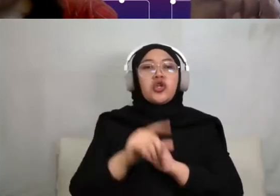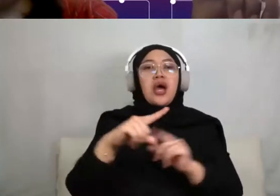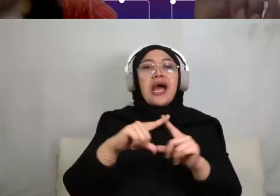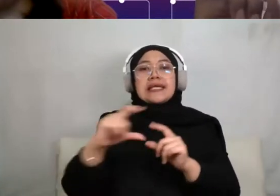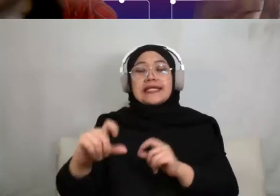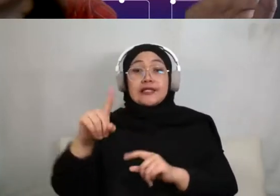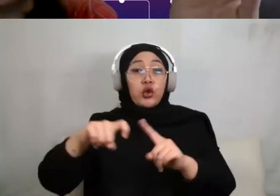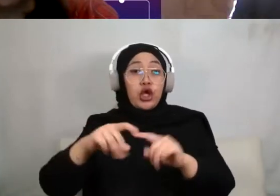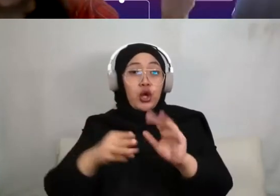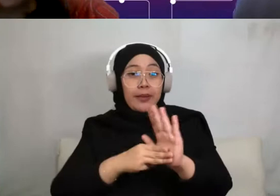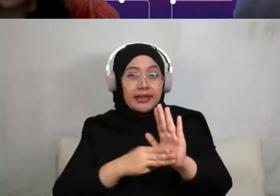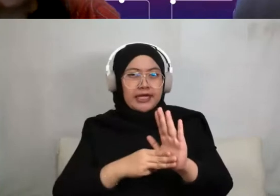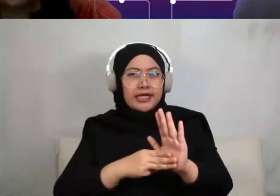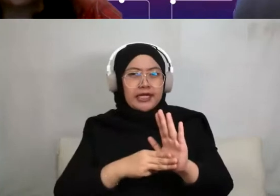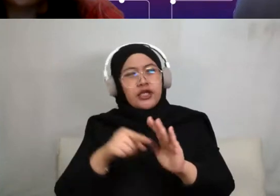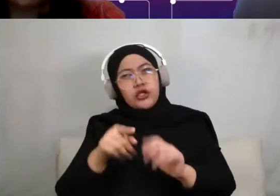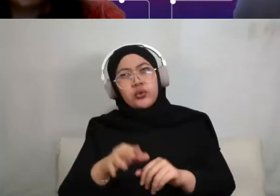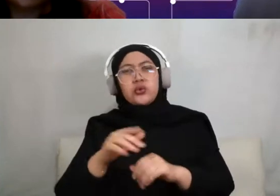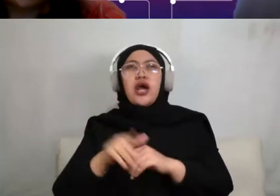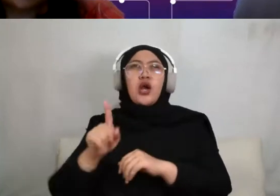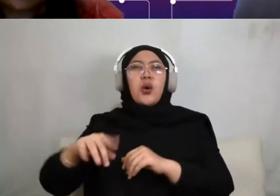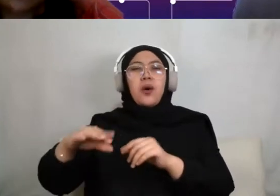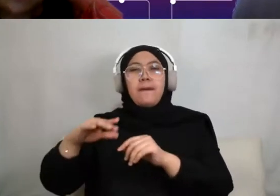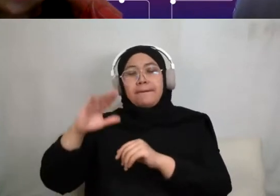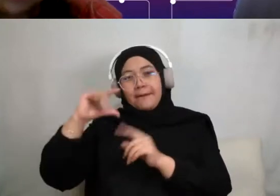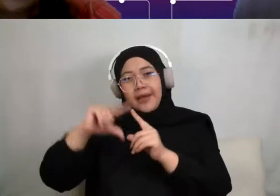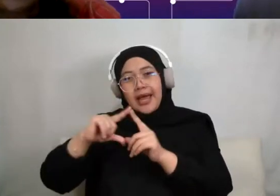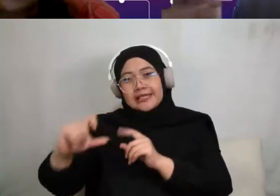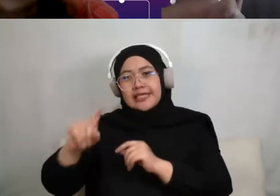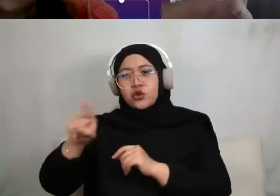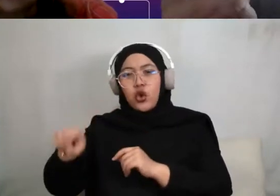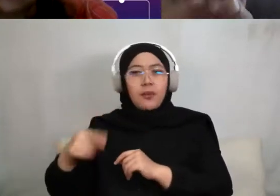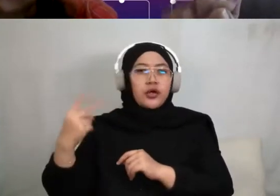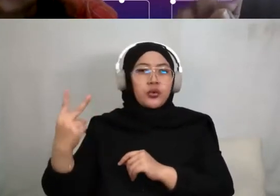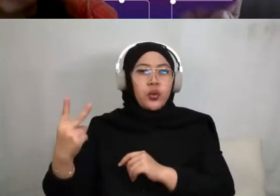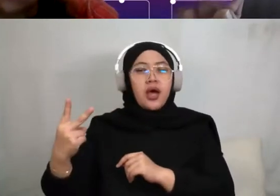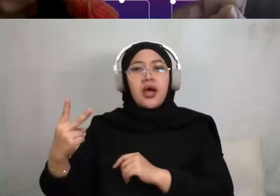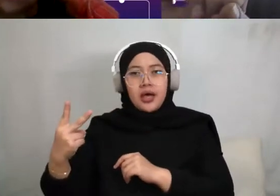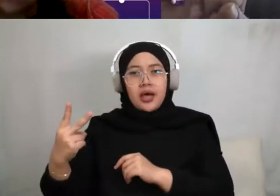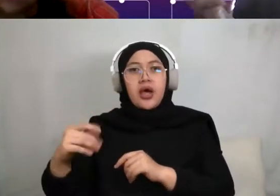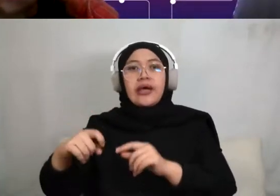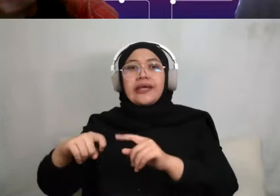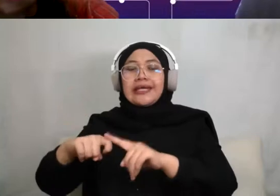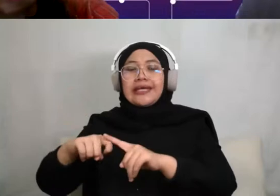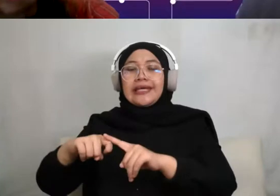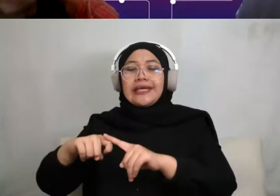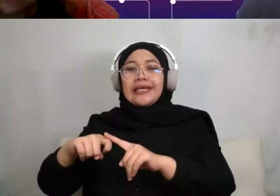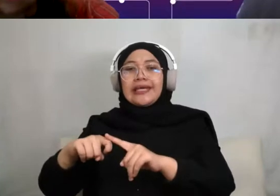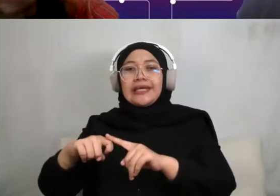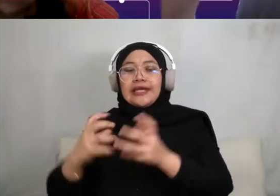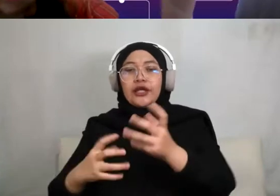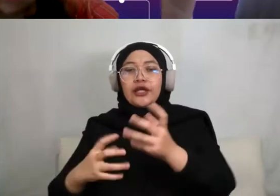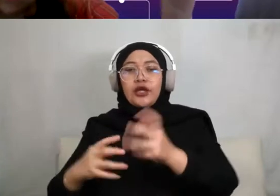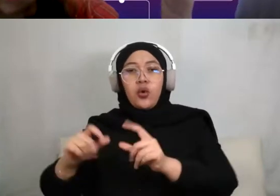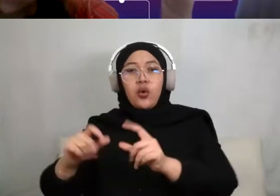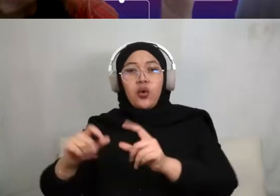consume 1.1 or 1.2 kWh per kilometer. Now, apart from this, however, even though